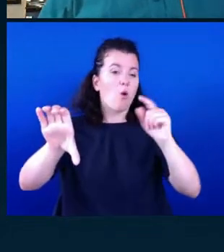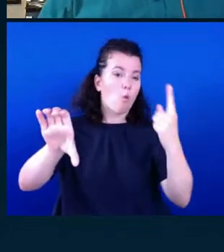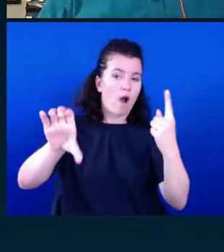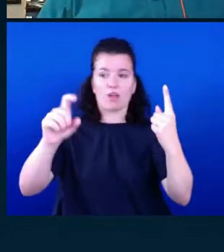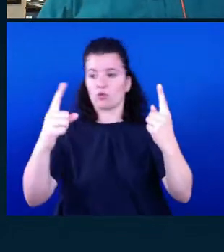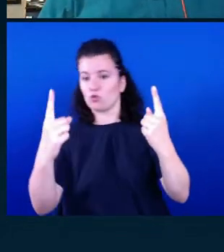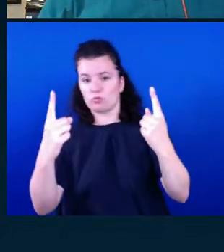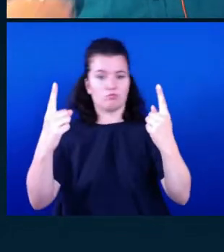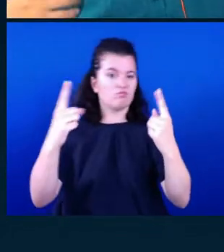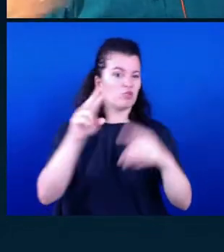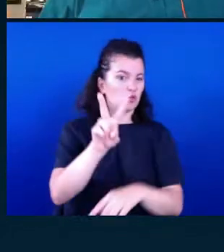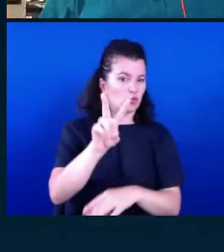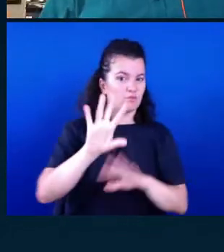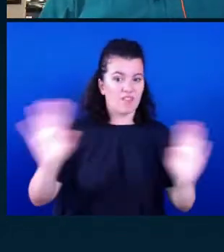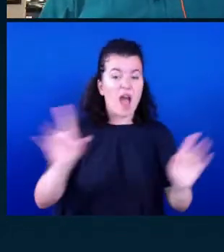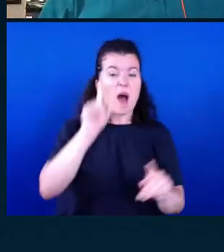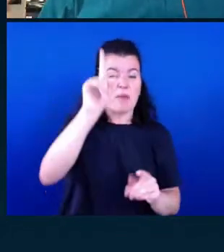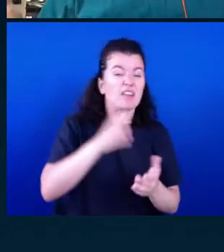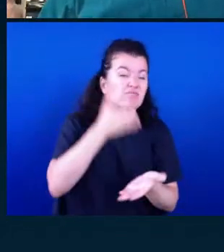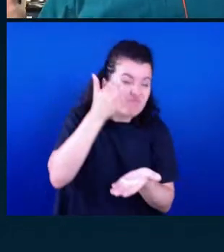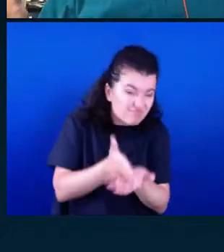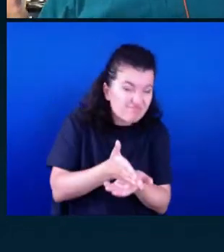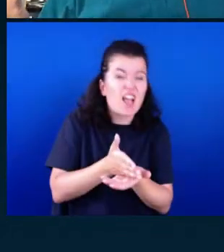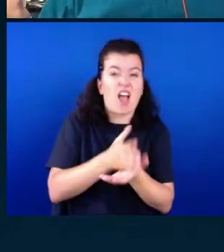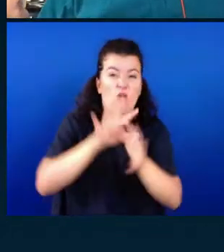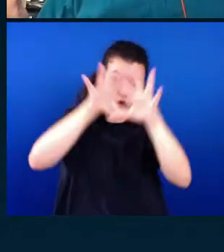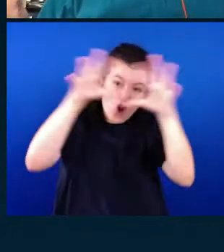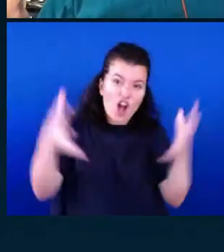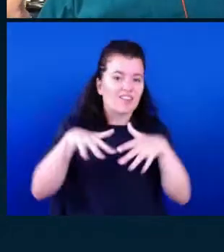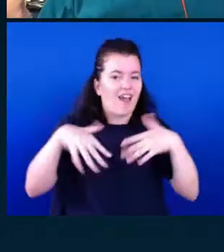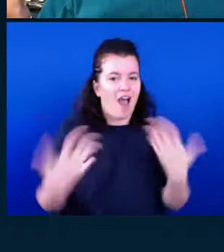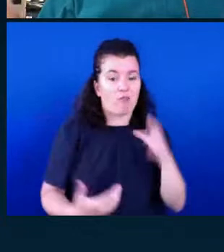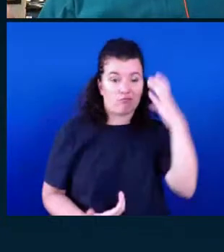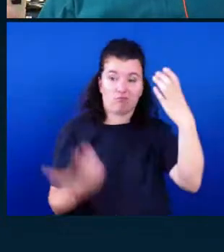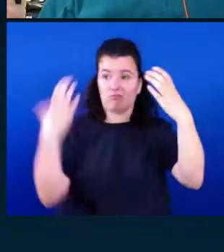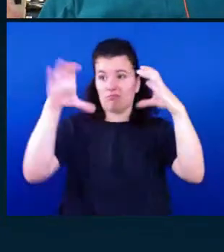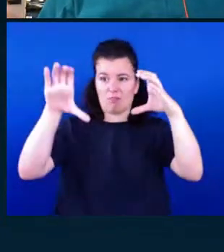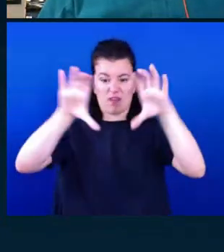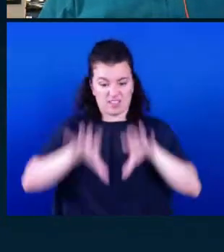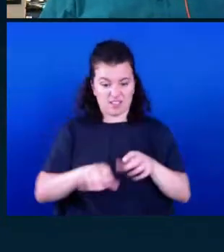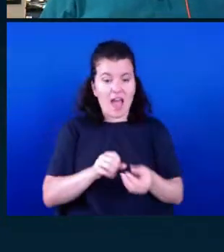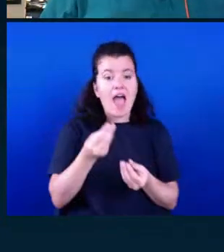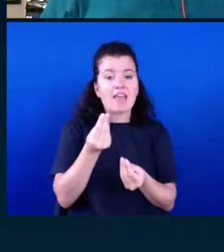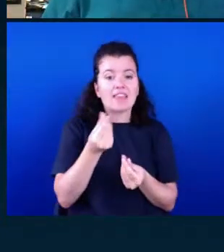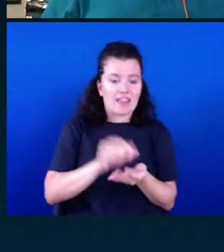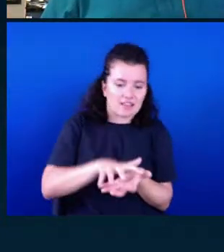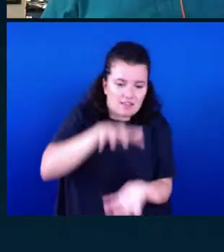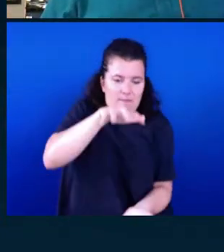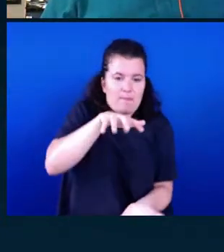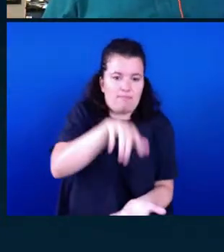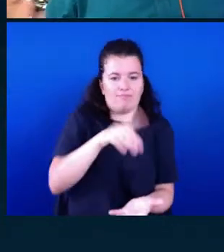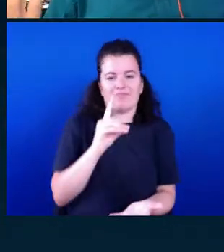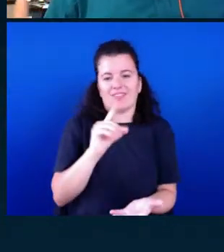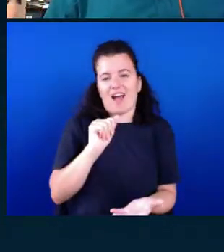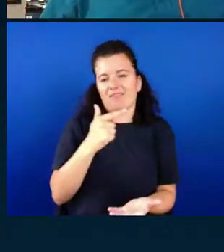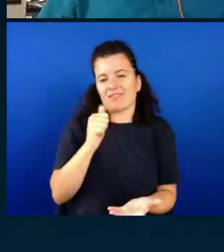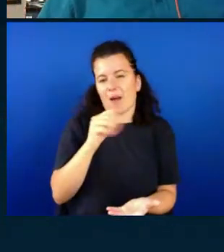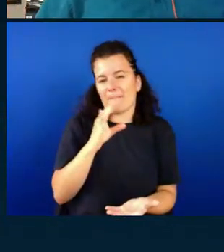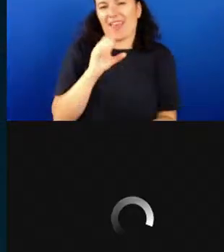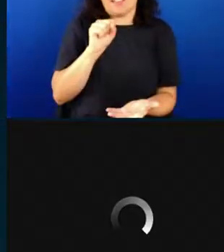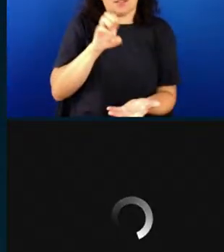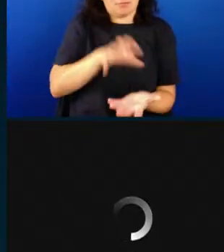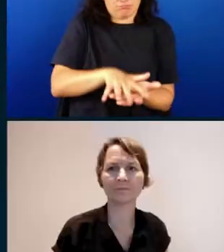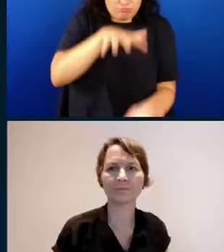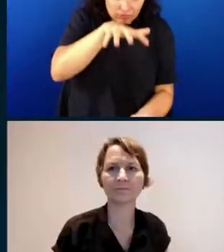world works. You've got a database. You've got, maybe Redis or message queues or whatever. You've got